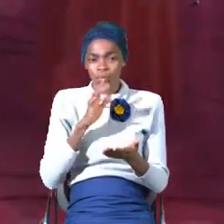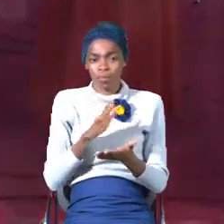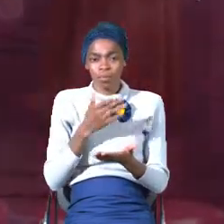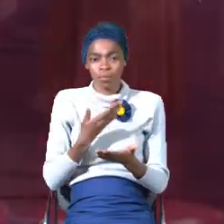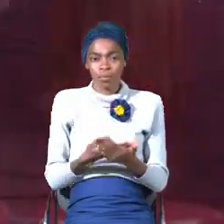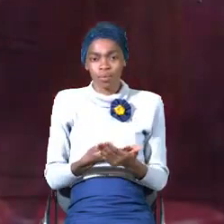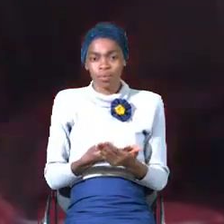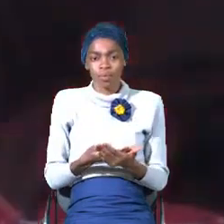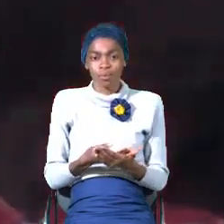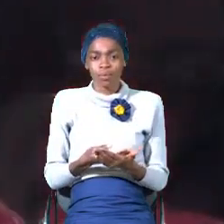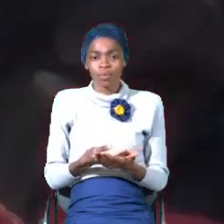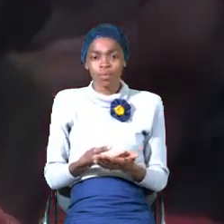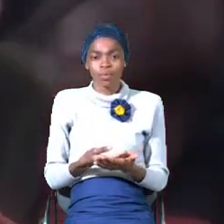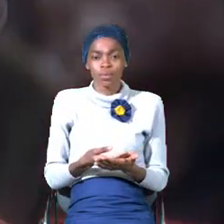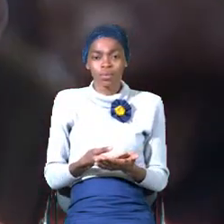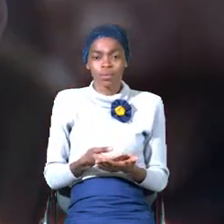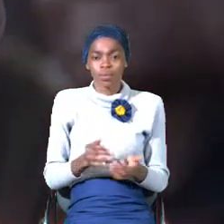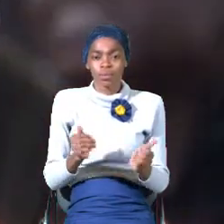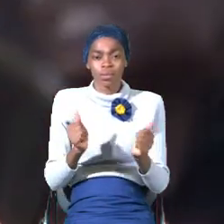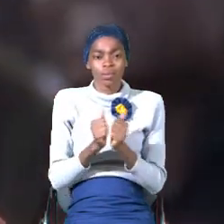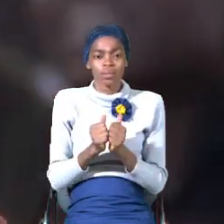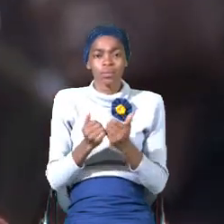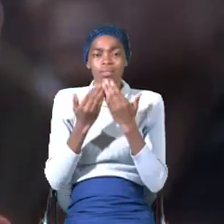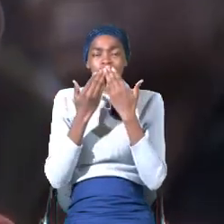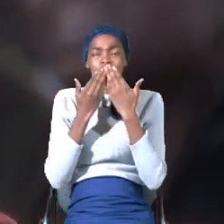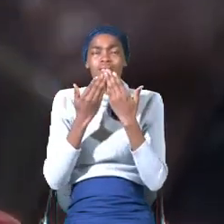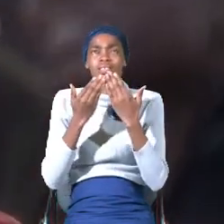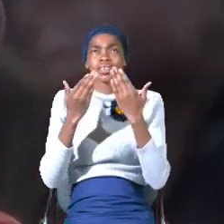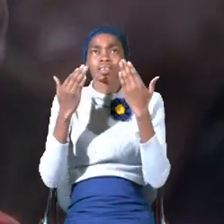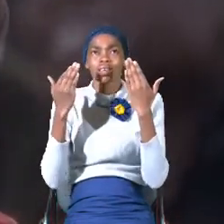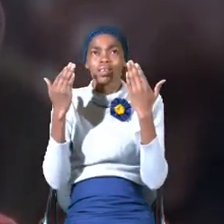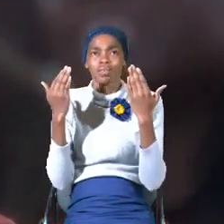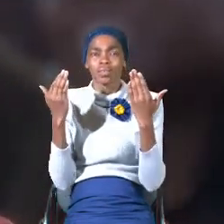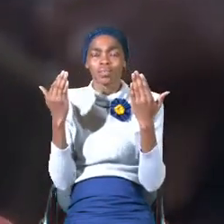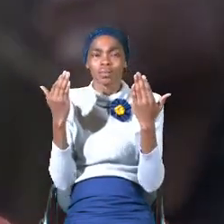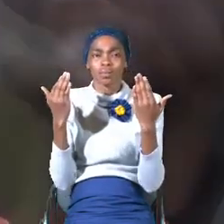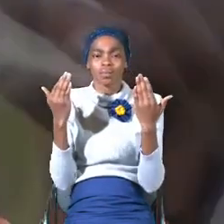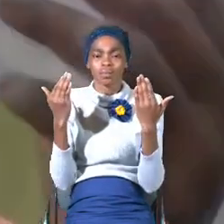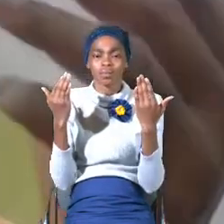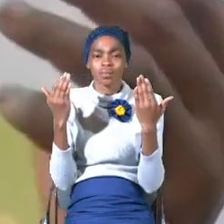oh, with thanksgiving.